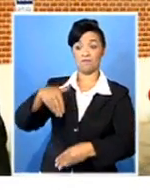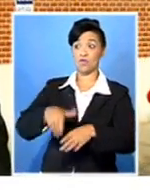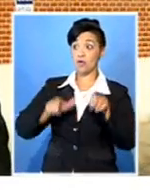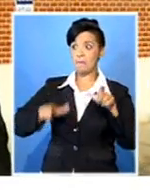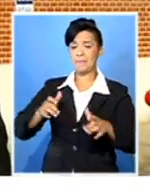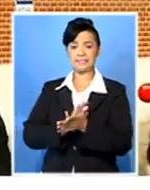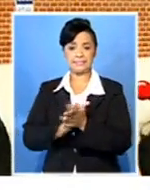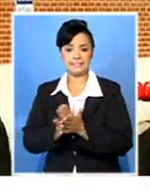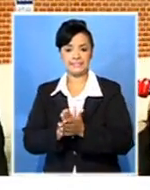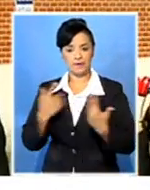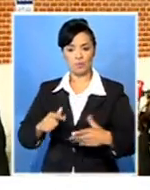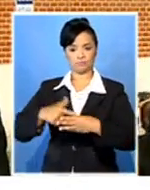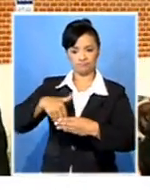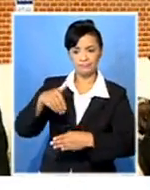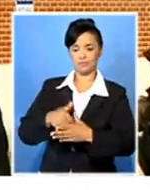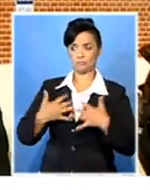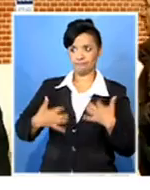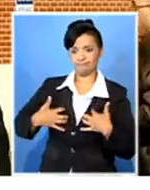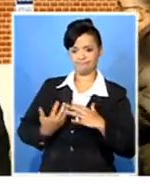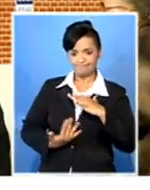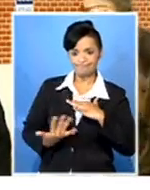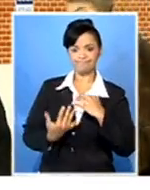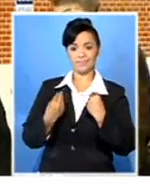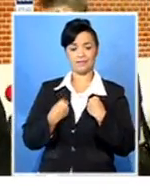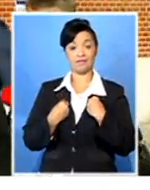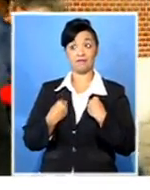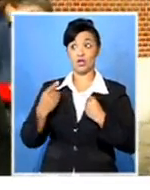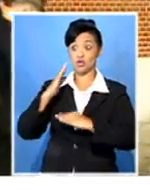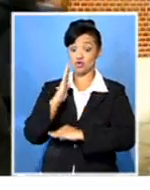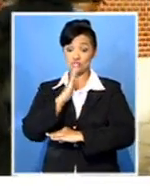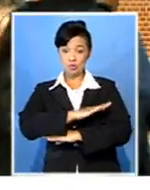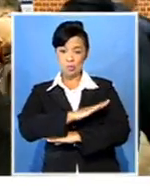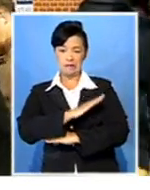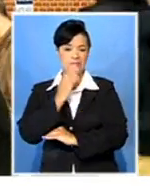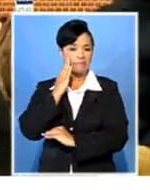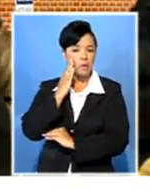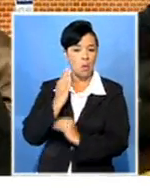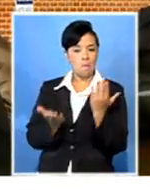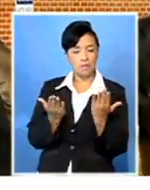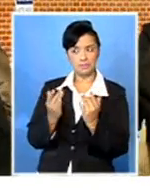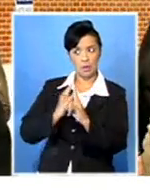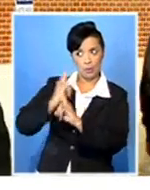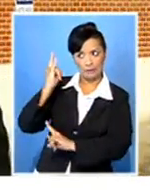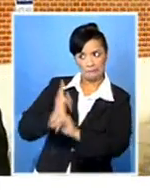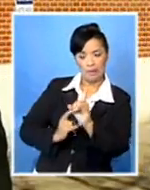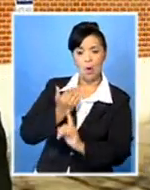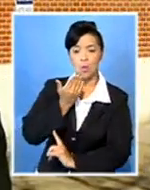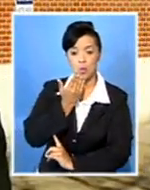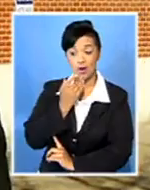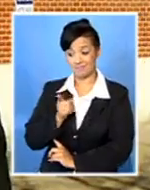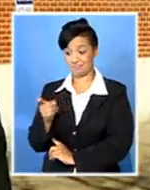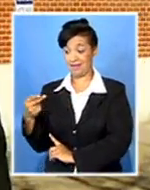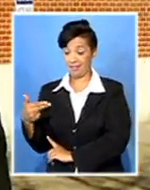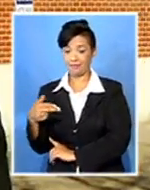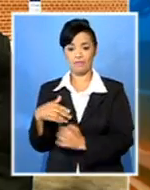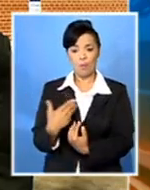and hopefully by early to mid evening to get a sense of who will be the next president of the United States. Is it too